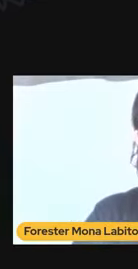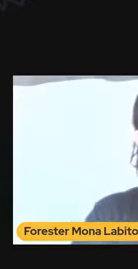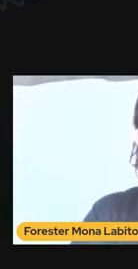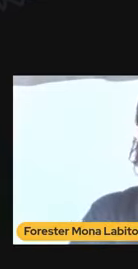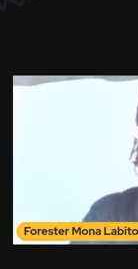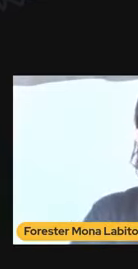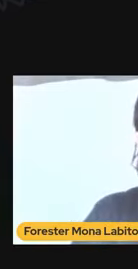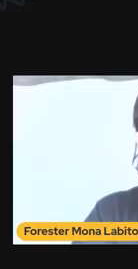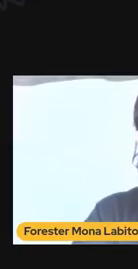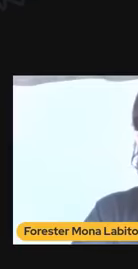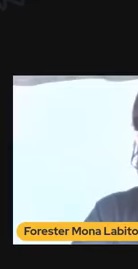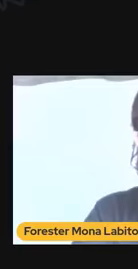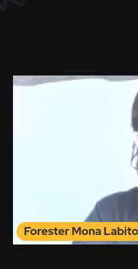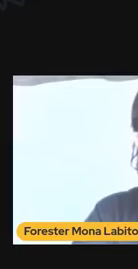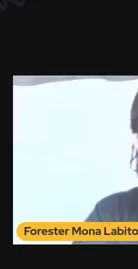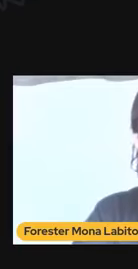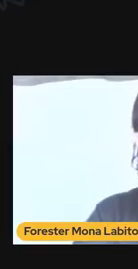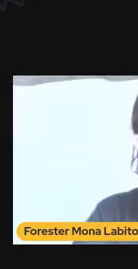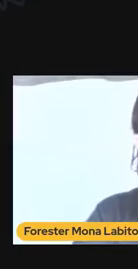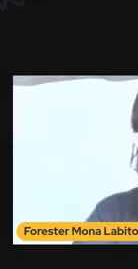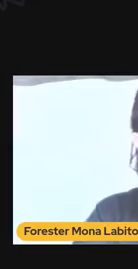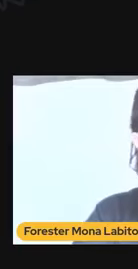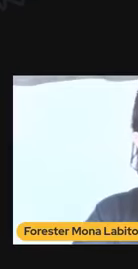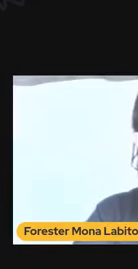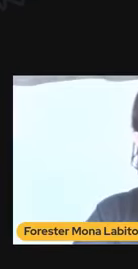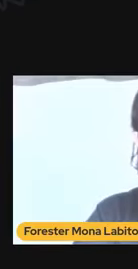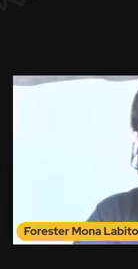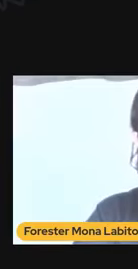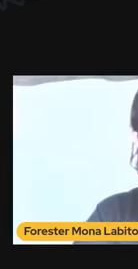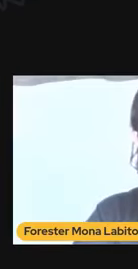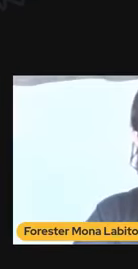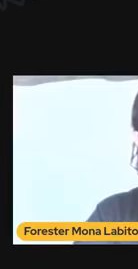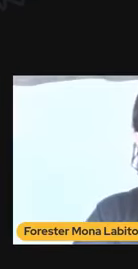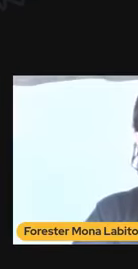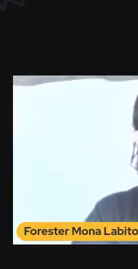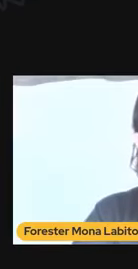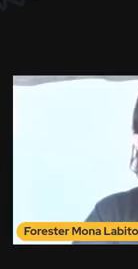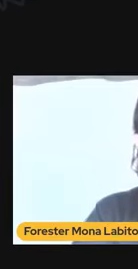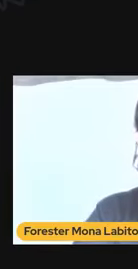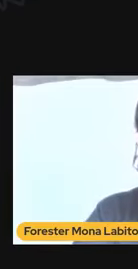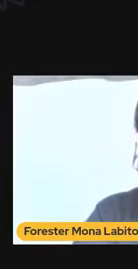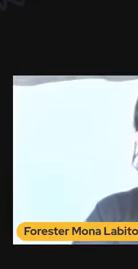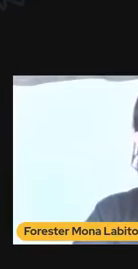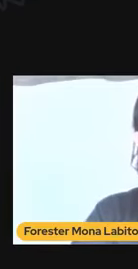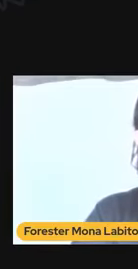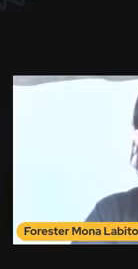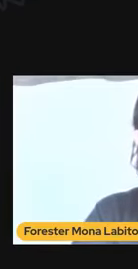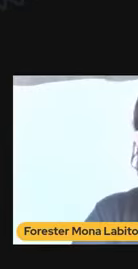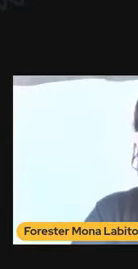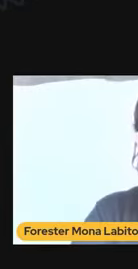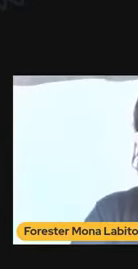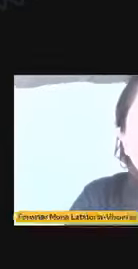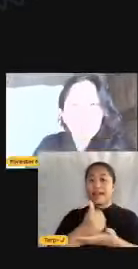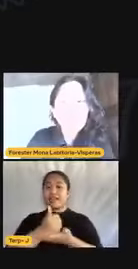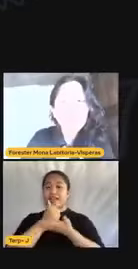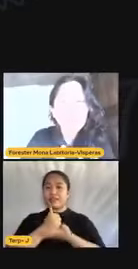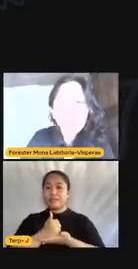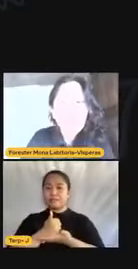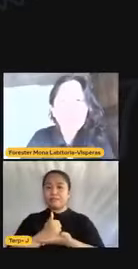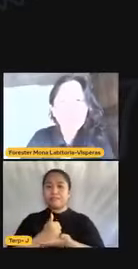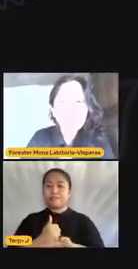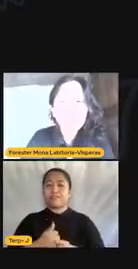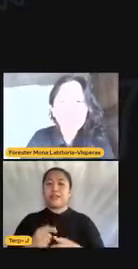help. I joined a lot of support groups to help me manage my children's condition. Until now, miski na they seem okay, I still